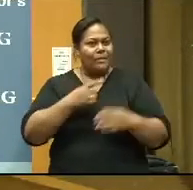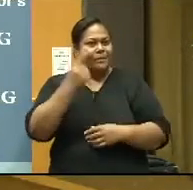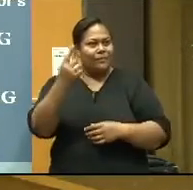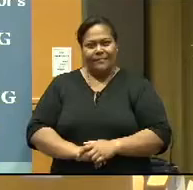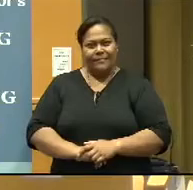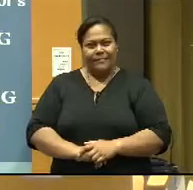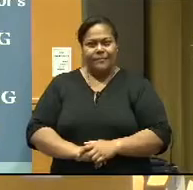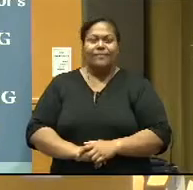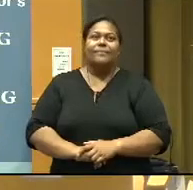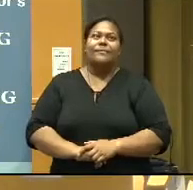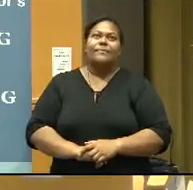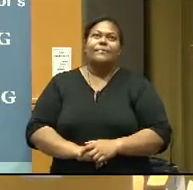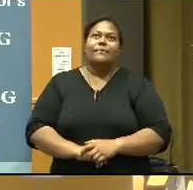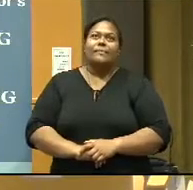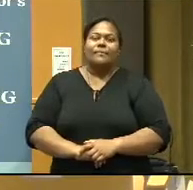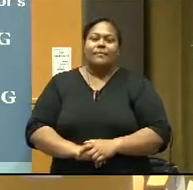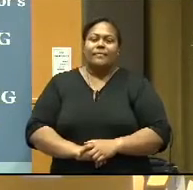VC.